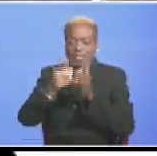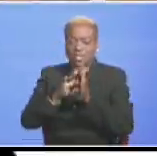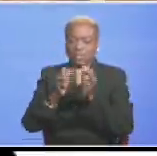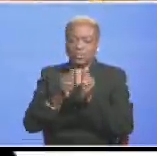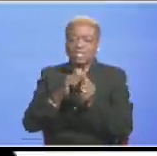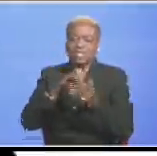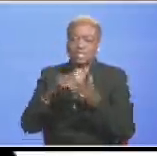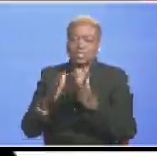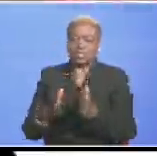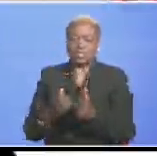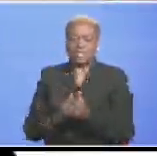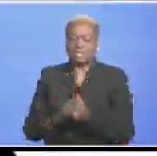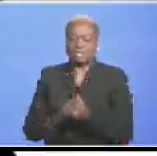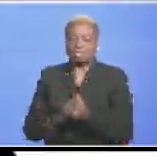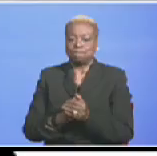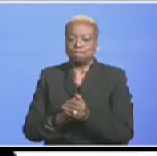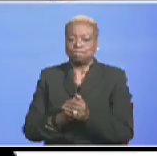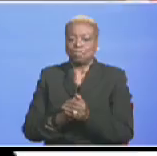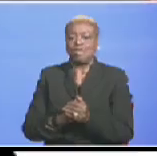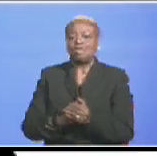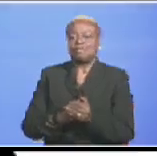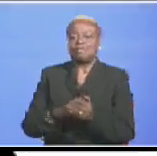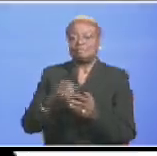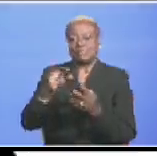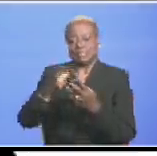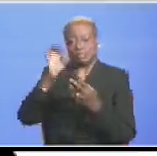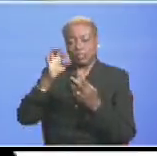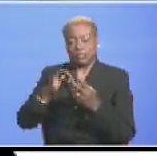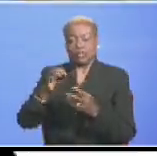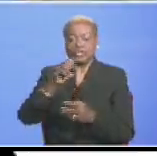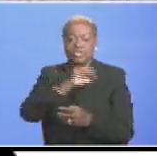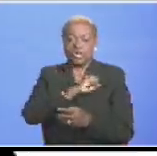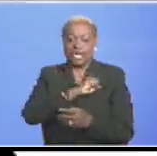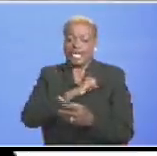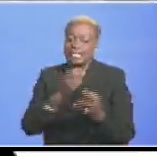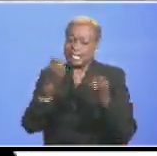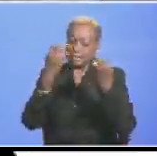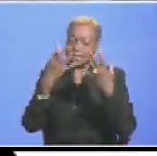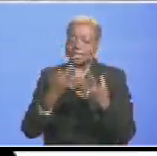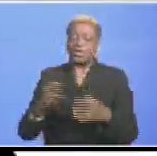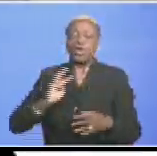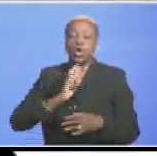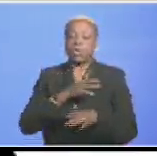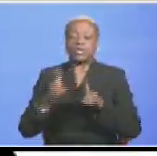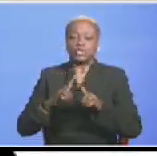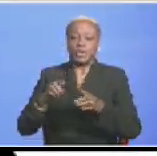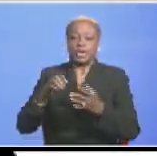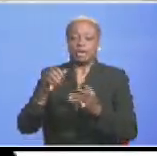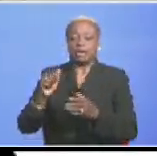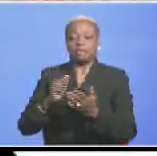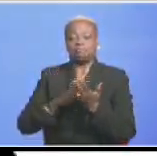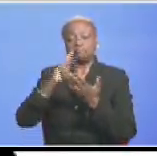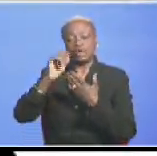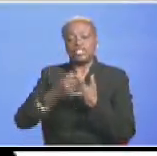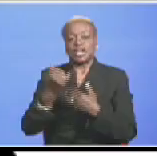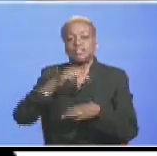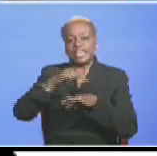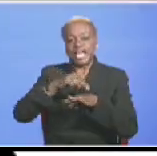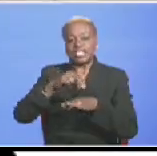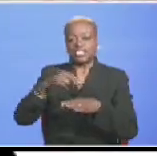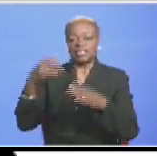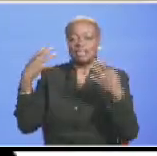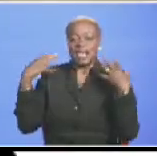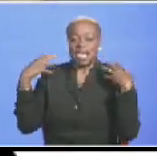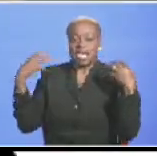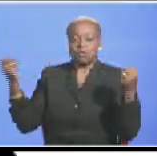eager as he chose Shawnee as his inspiration for his recent class project. We was doing a project for National Heroes Day,